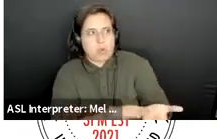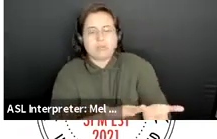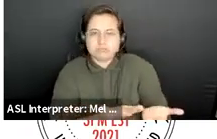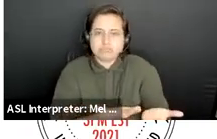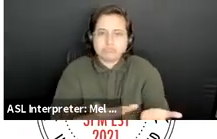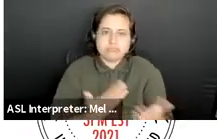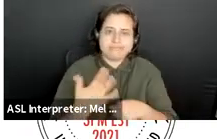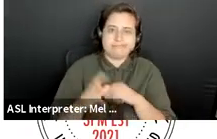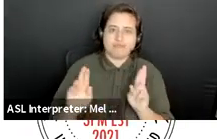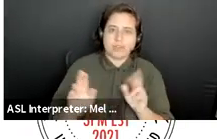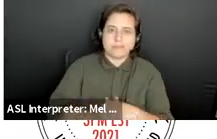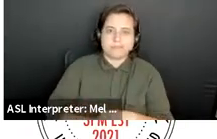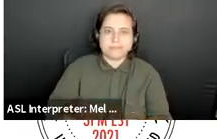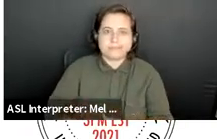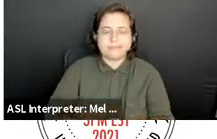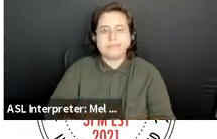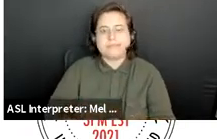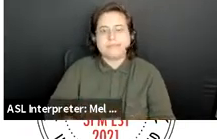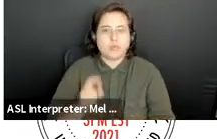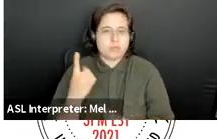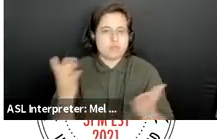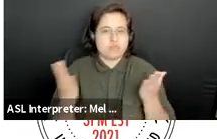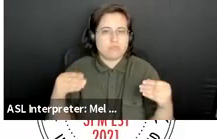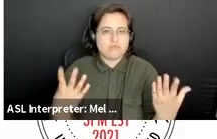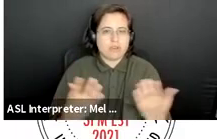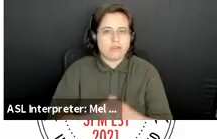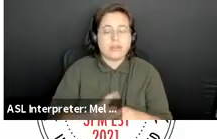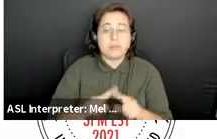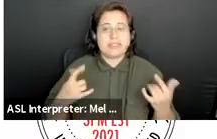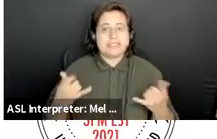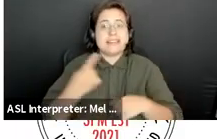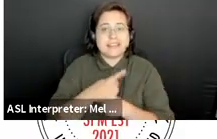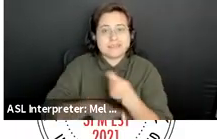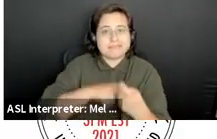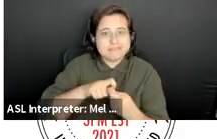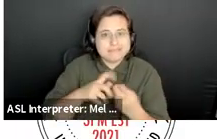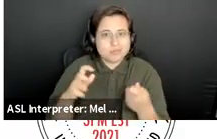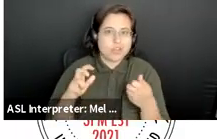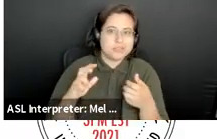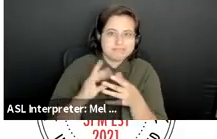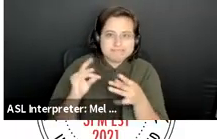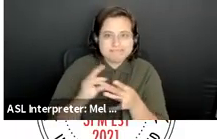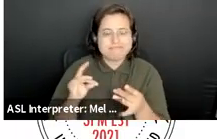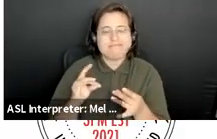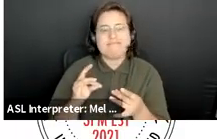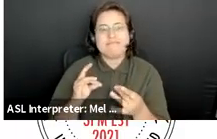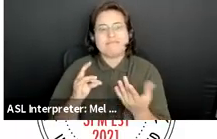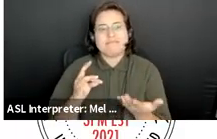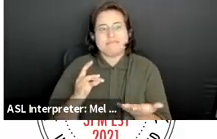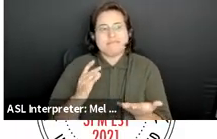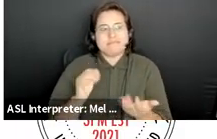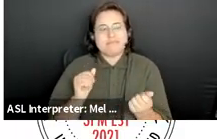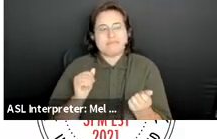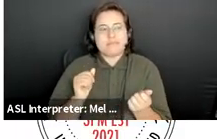wrong. So that's a service that we provide. But what I'm here today to talk about really is where things